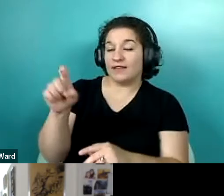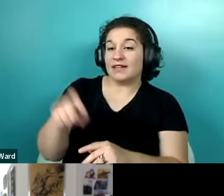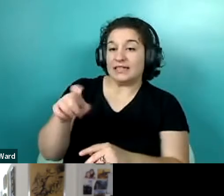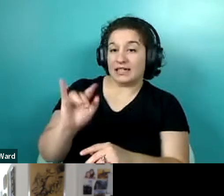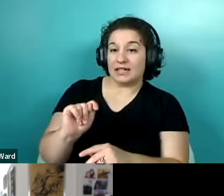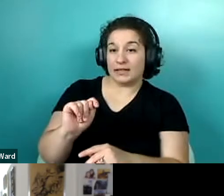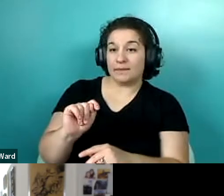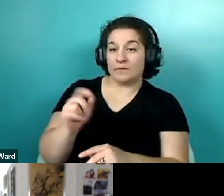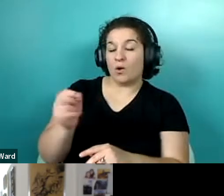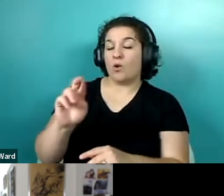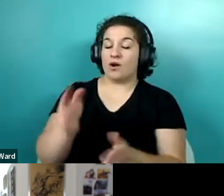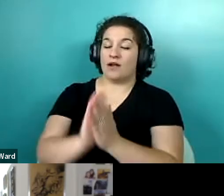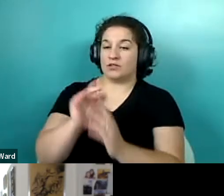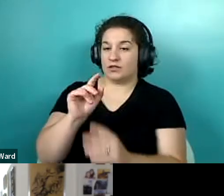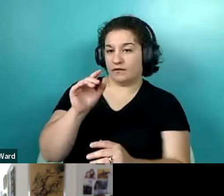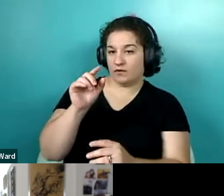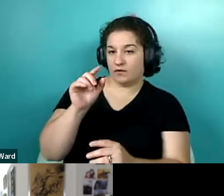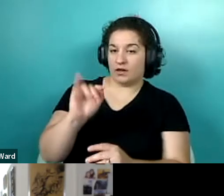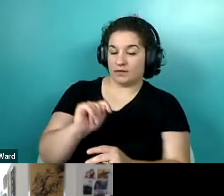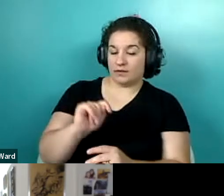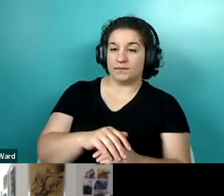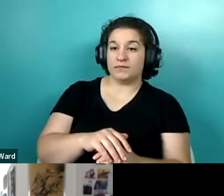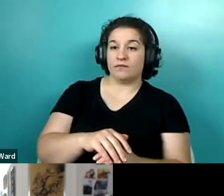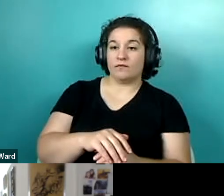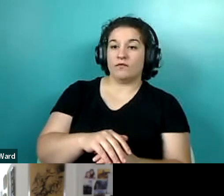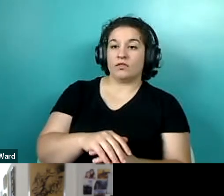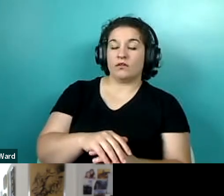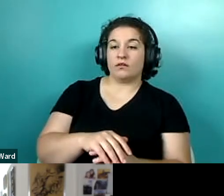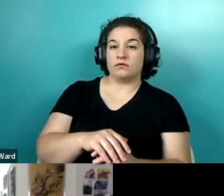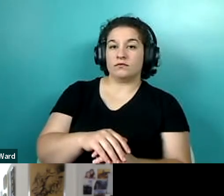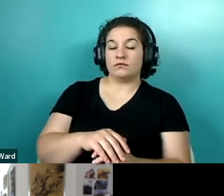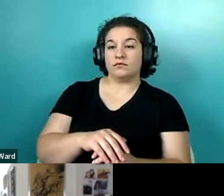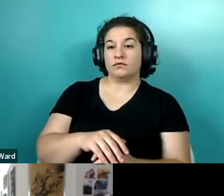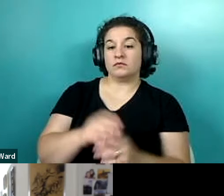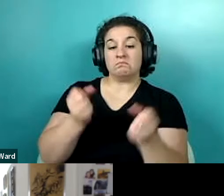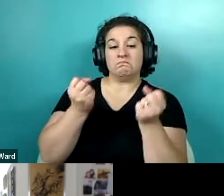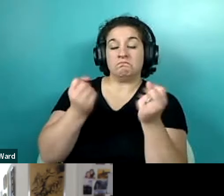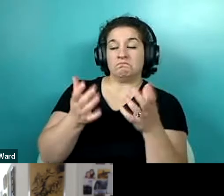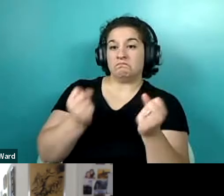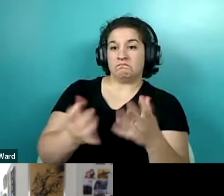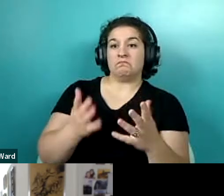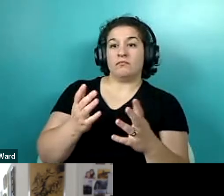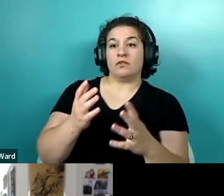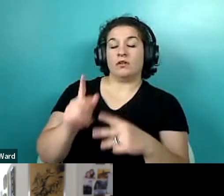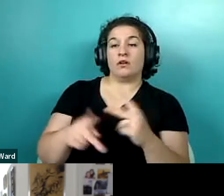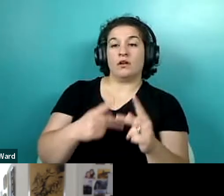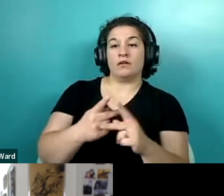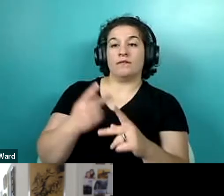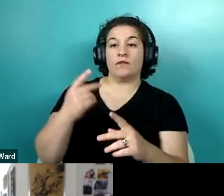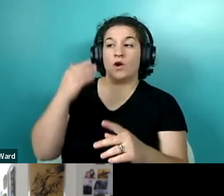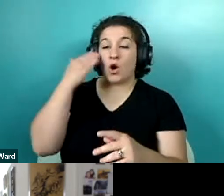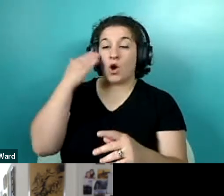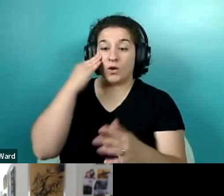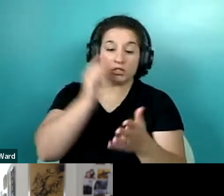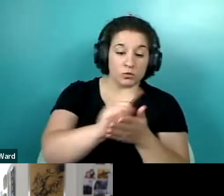it. If there's all sorts of awareness weeks and months, so you could even do